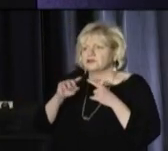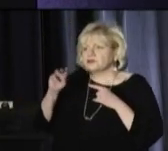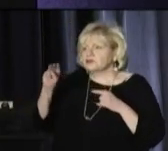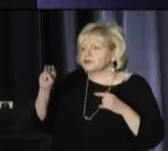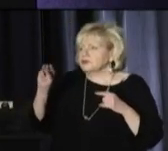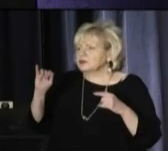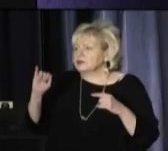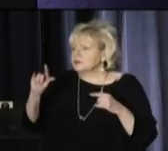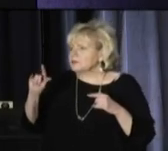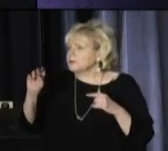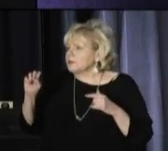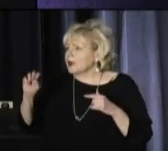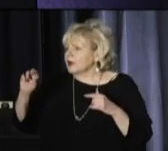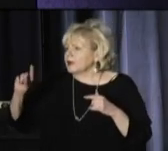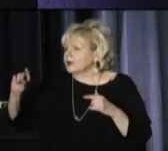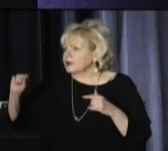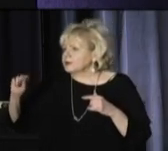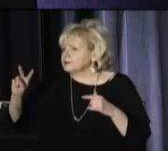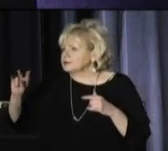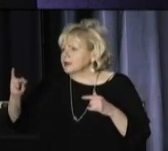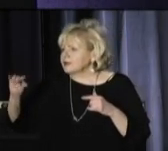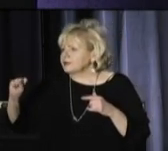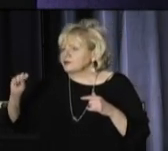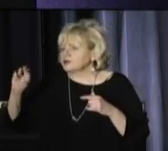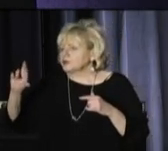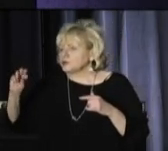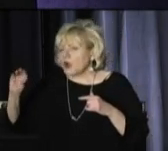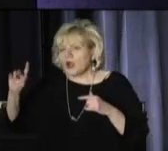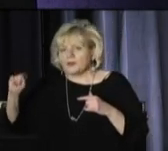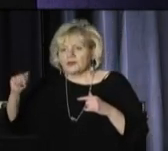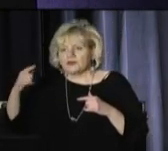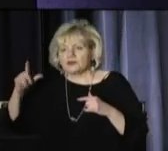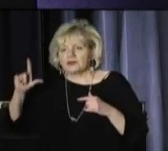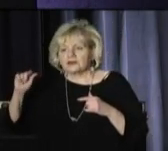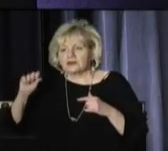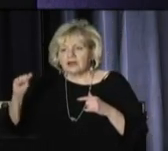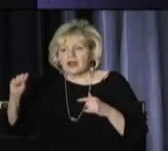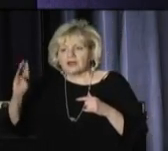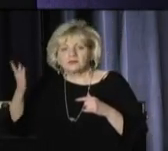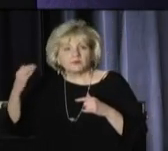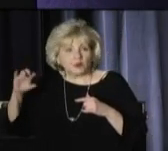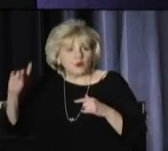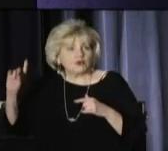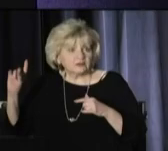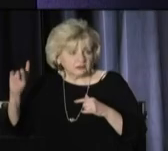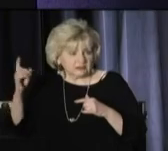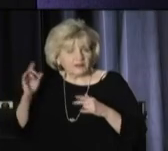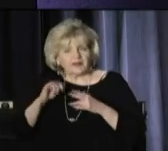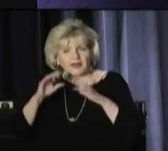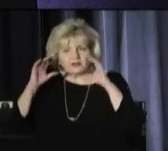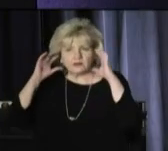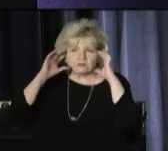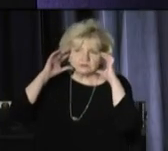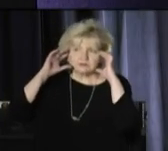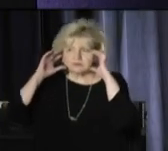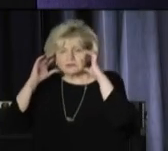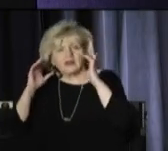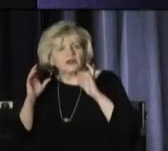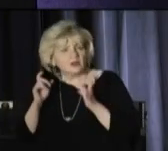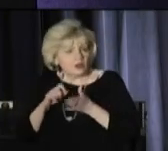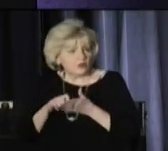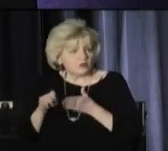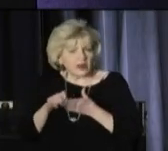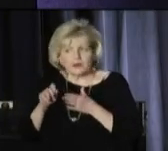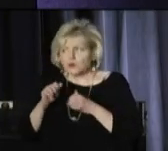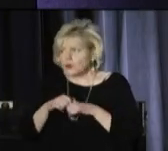Ibeyi or Robert Glasper or just like something that is really fast movement. And so I'm kind of like writing with the